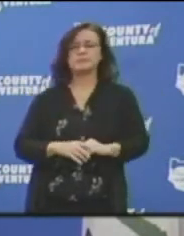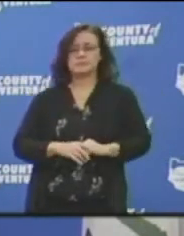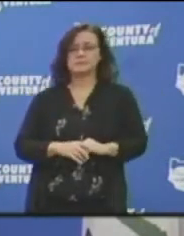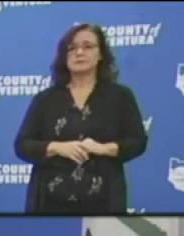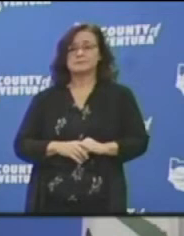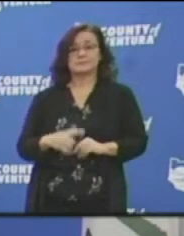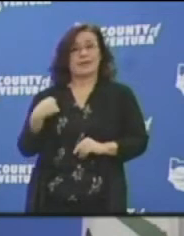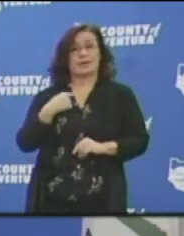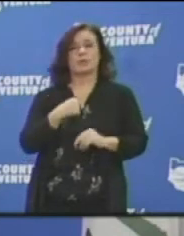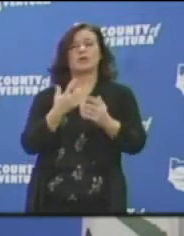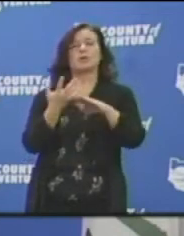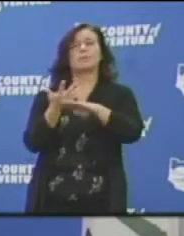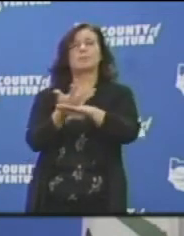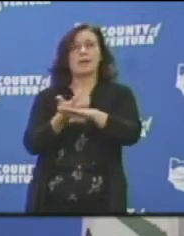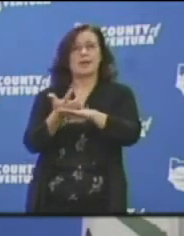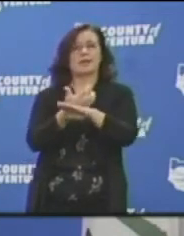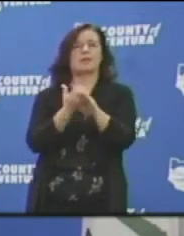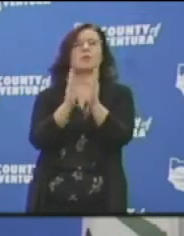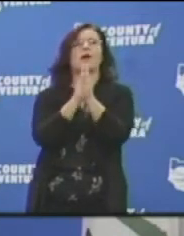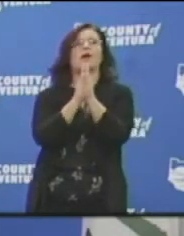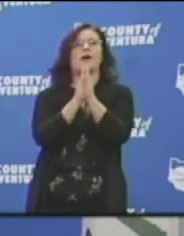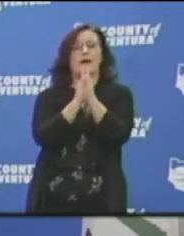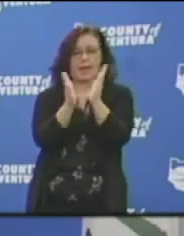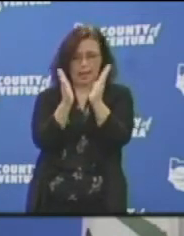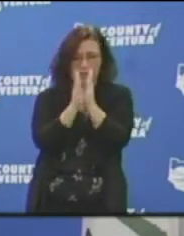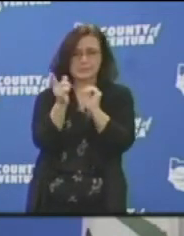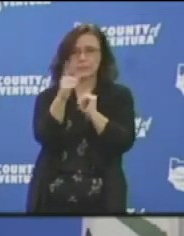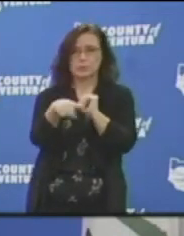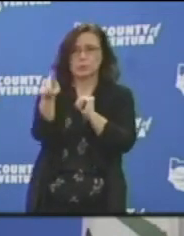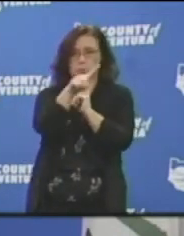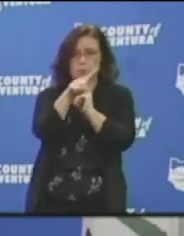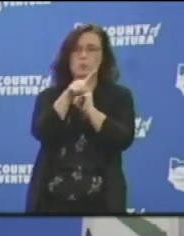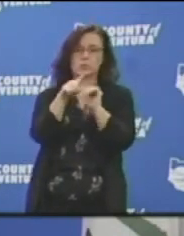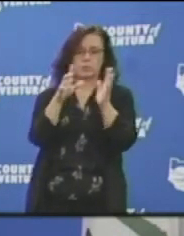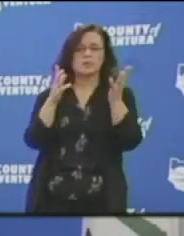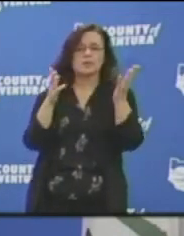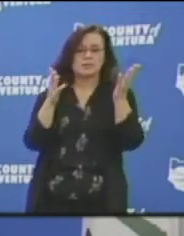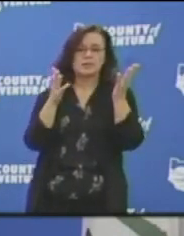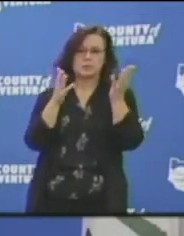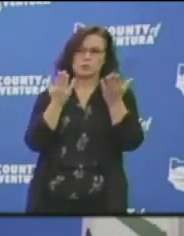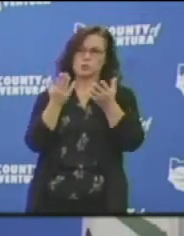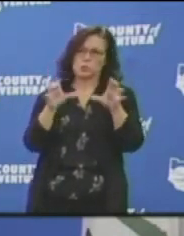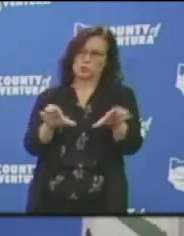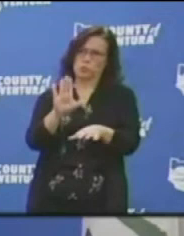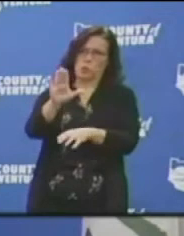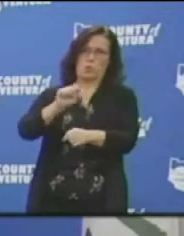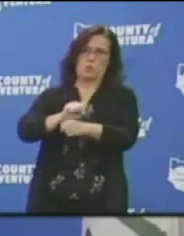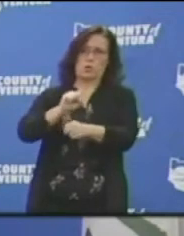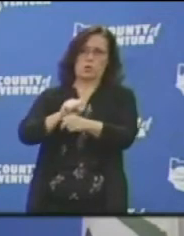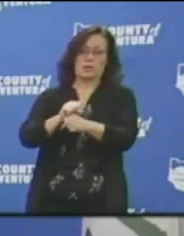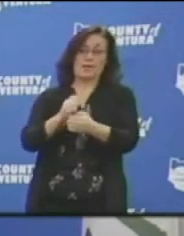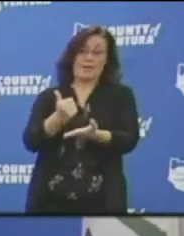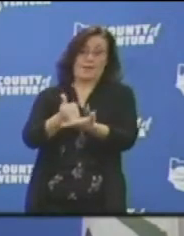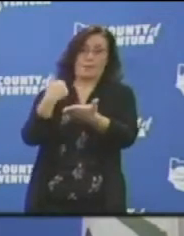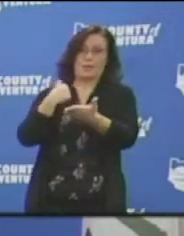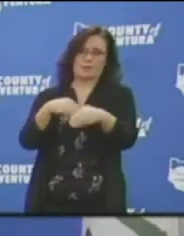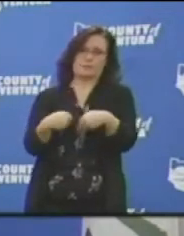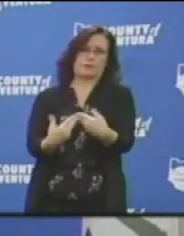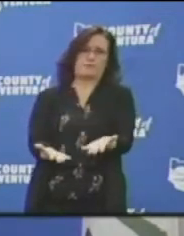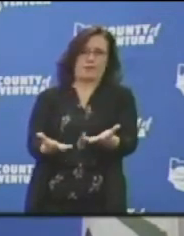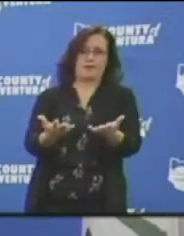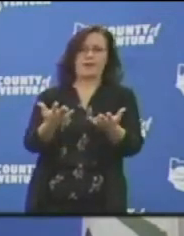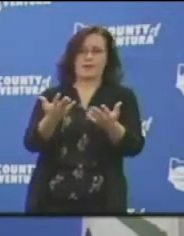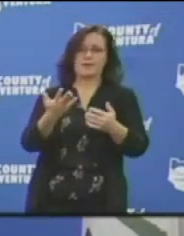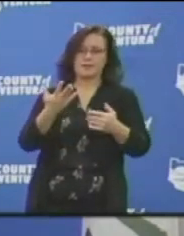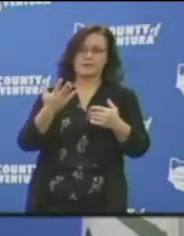imploring you to do your best and do your part and help us provide the best